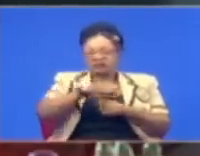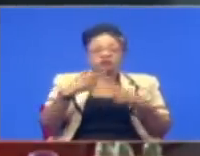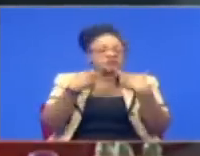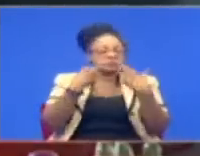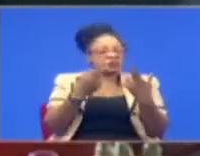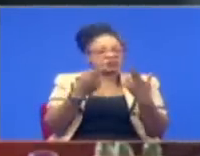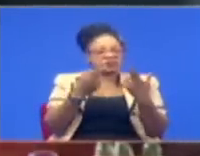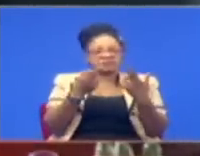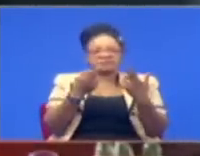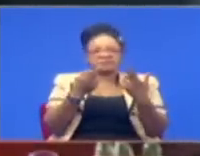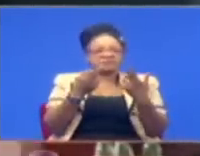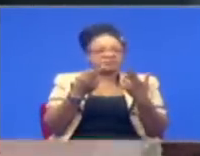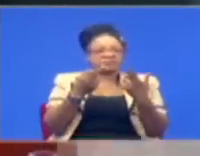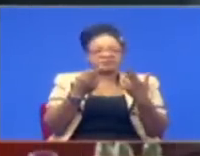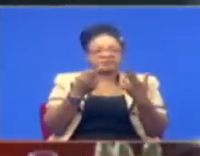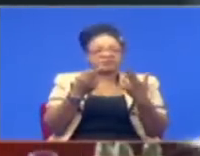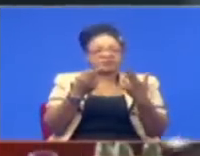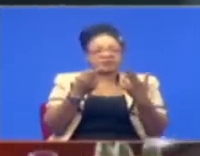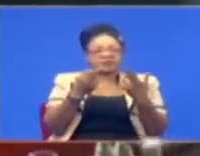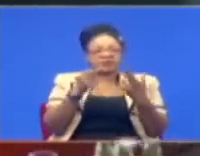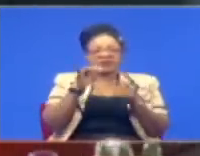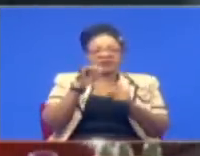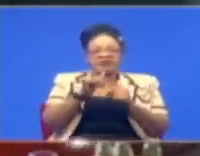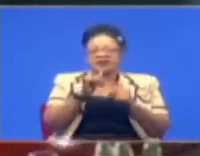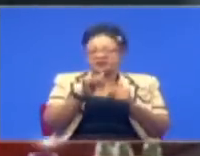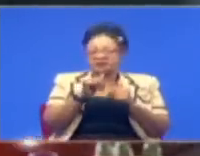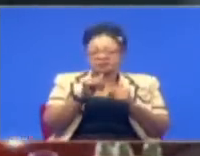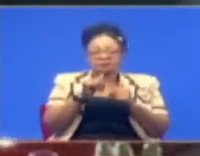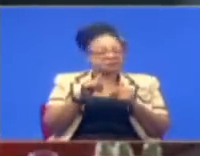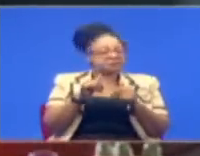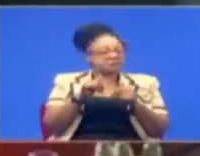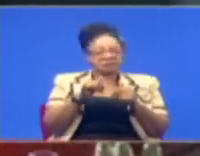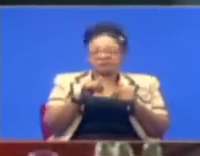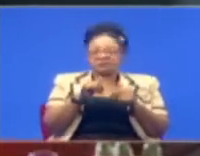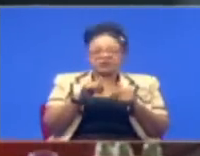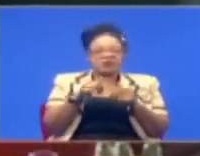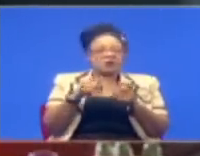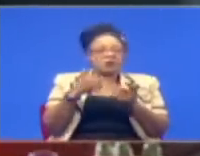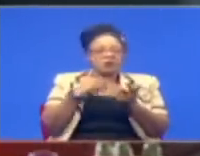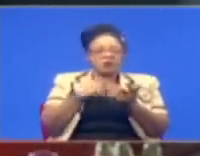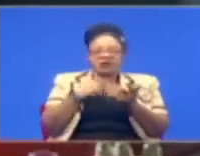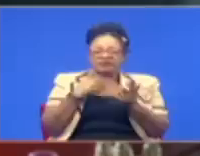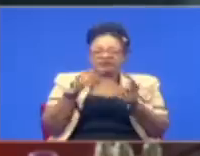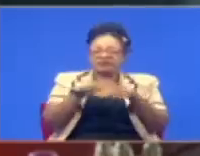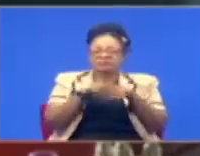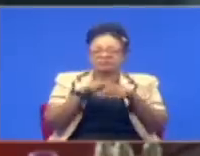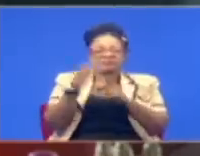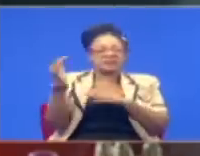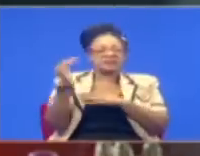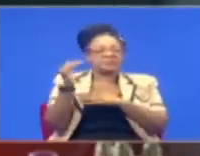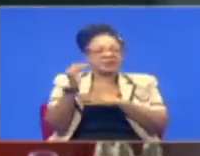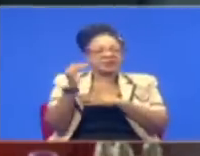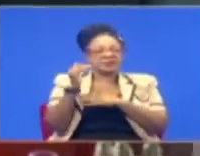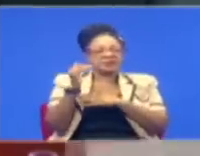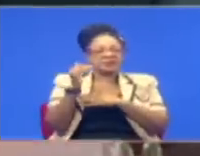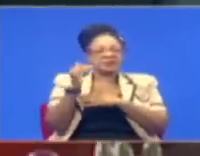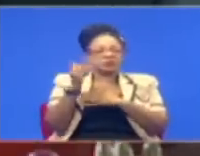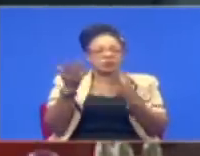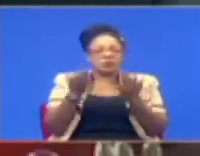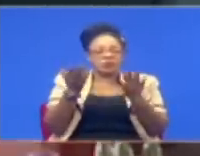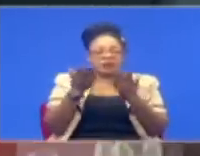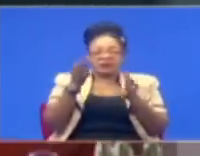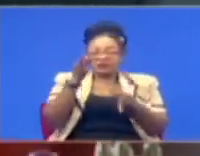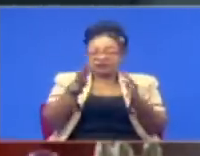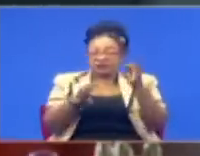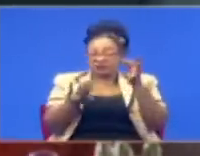lord, you take us to Zambia. We go directly to Zambia, where the judges